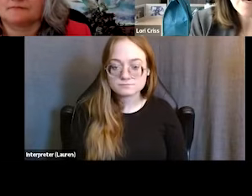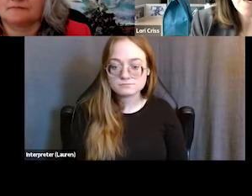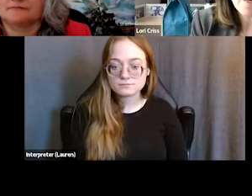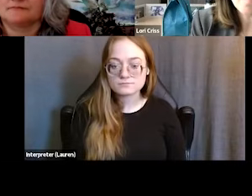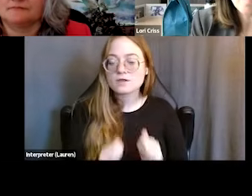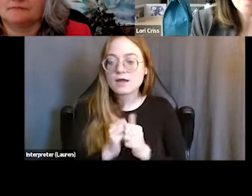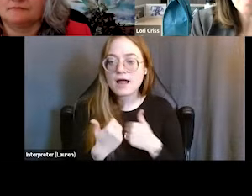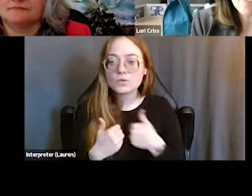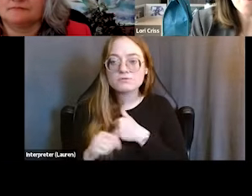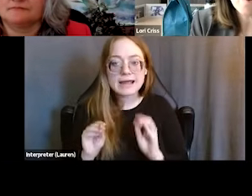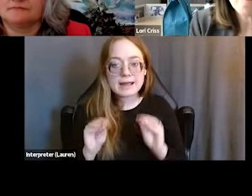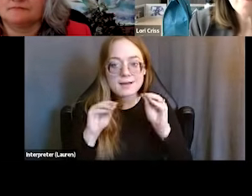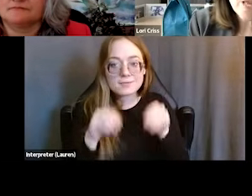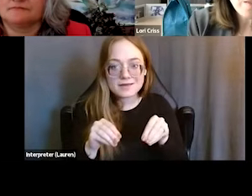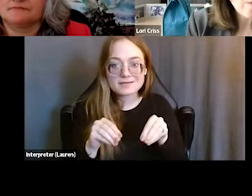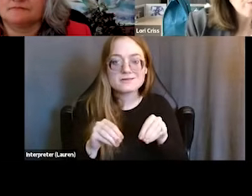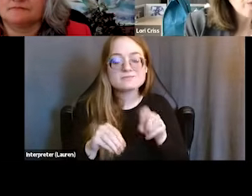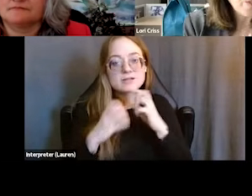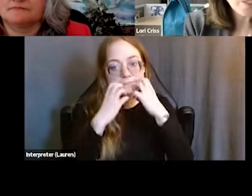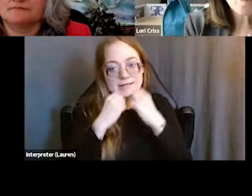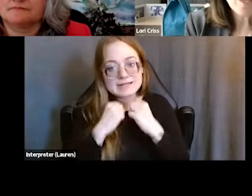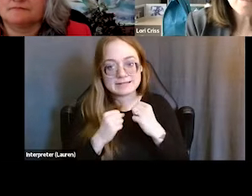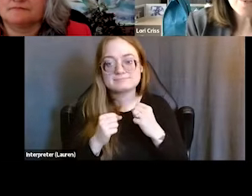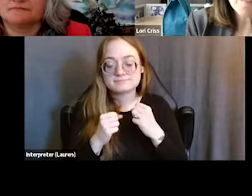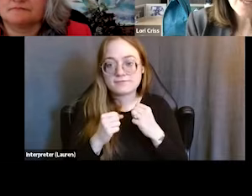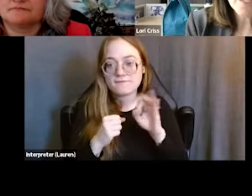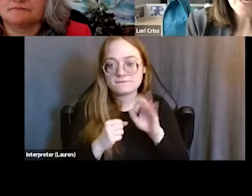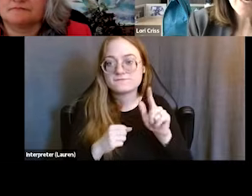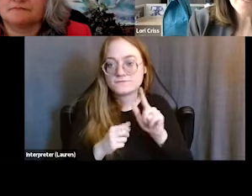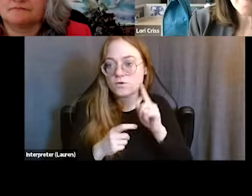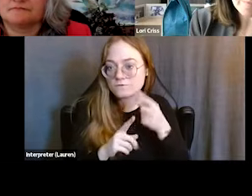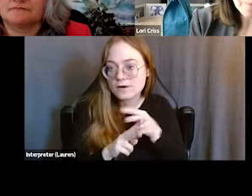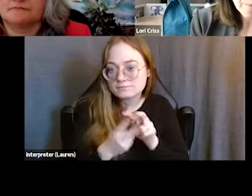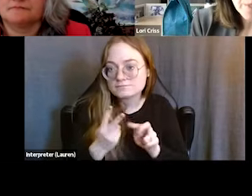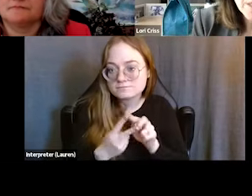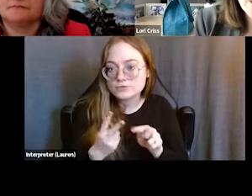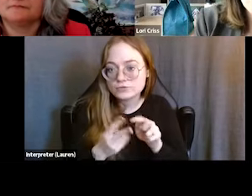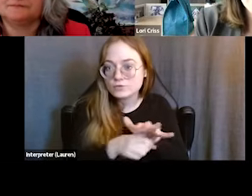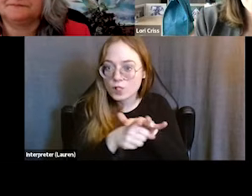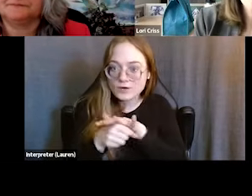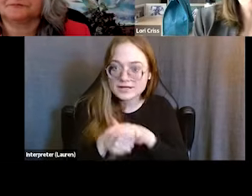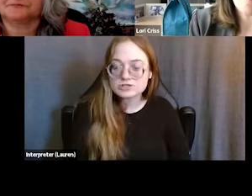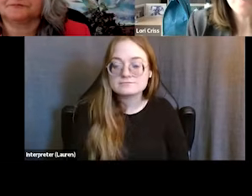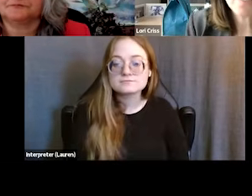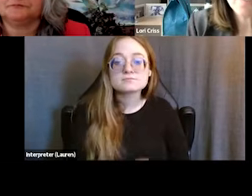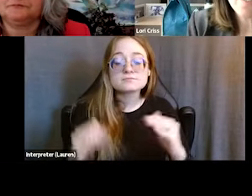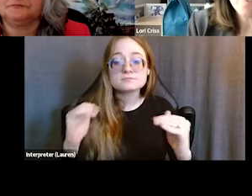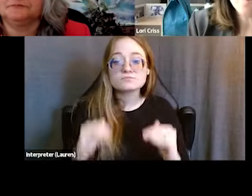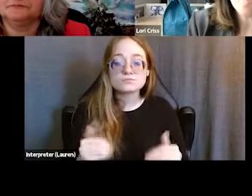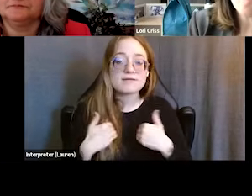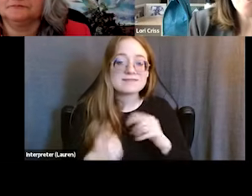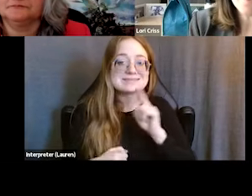be meaningful. The other thing we did was put in place a single assessment